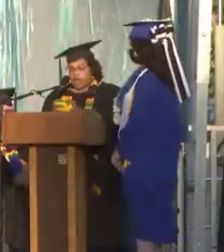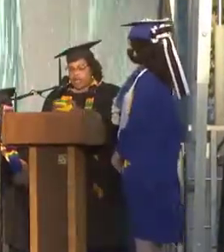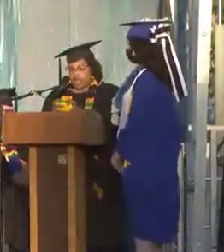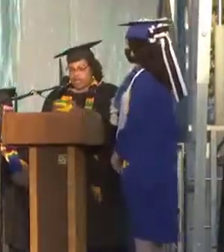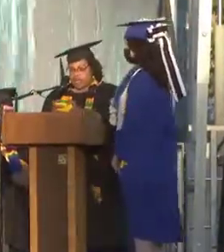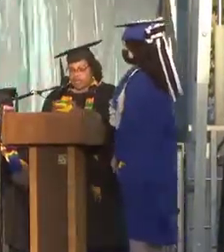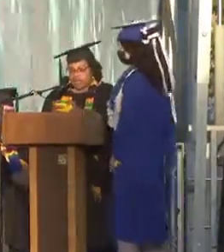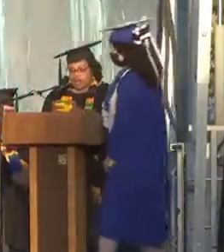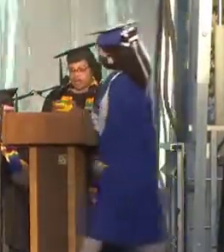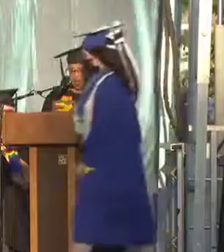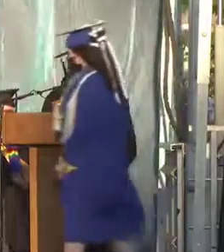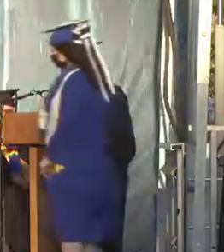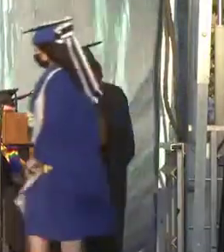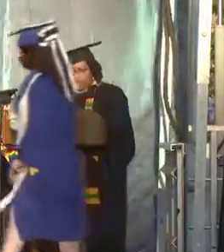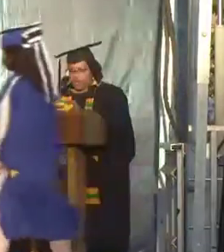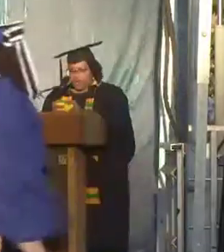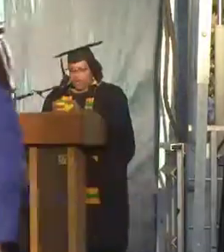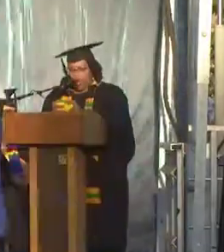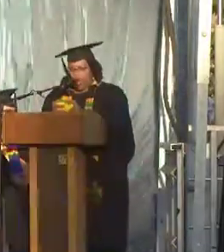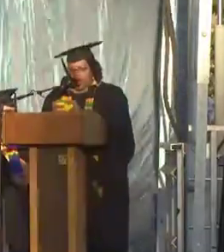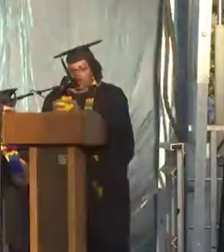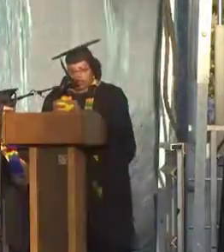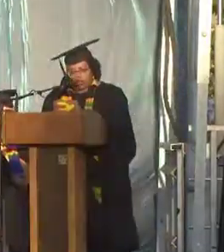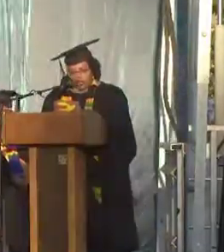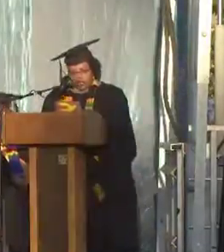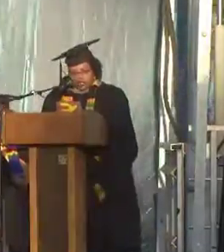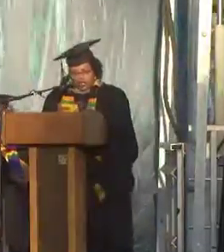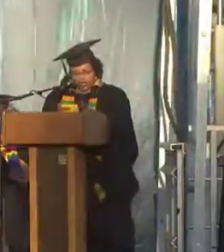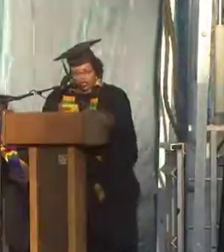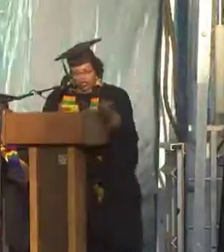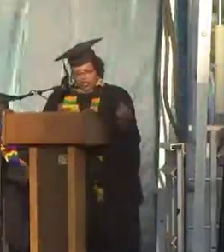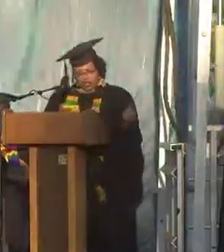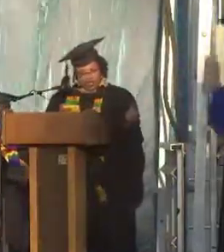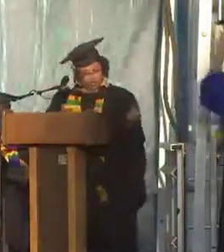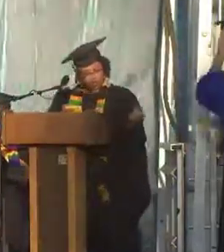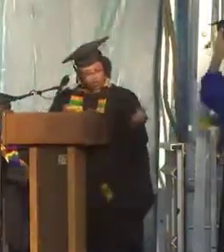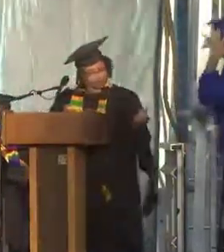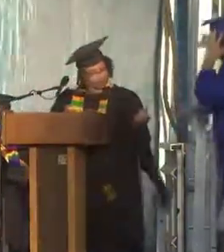Hannah-Laure Lind with high honors.